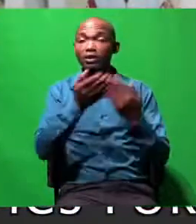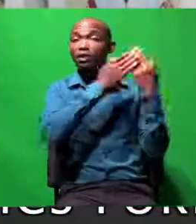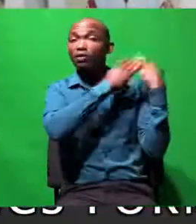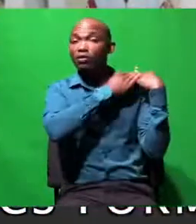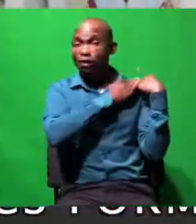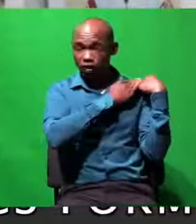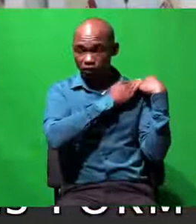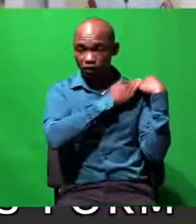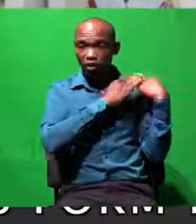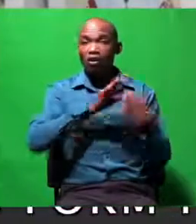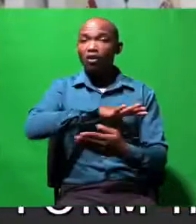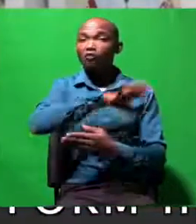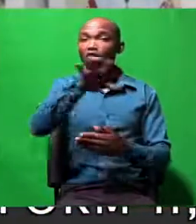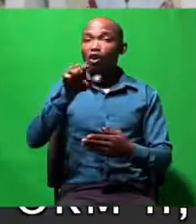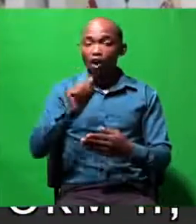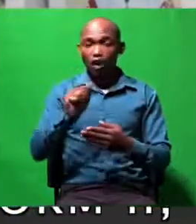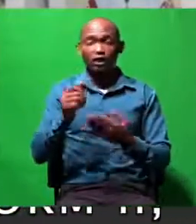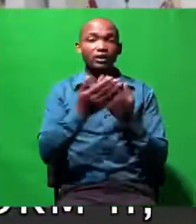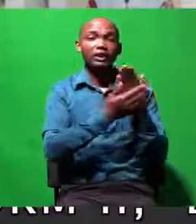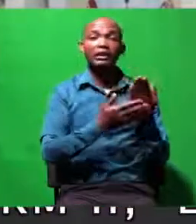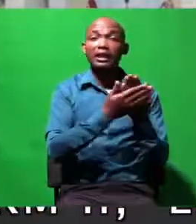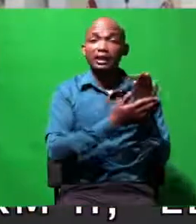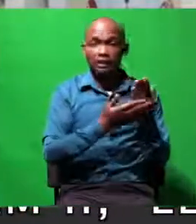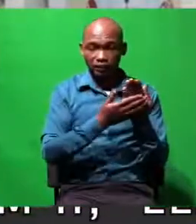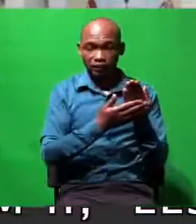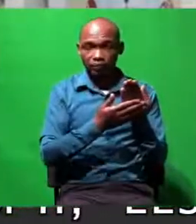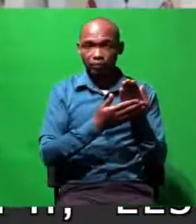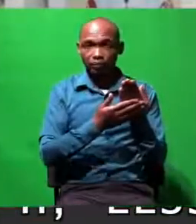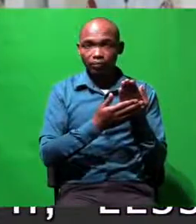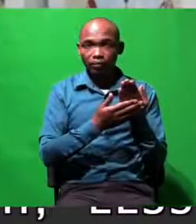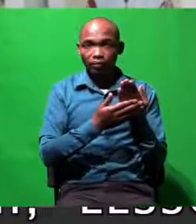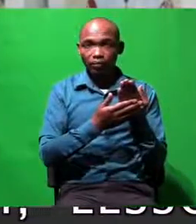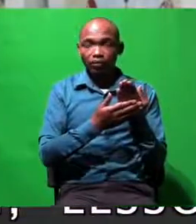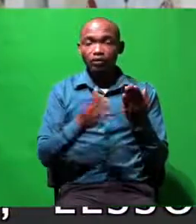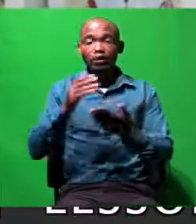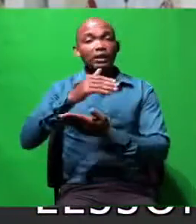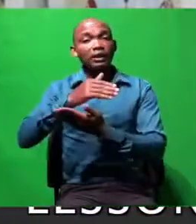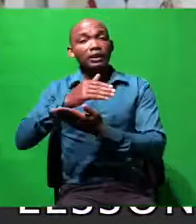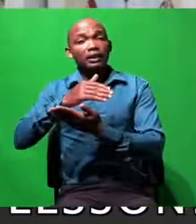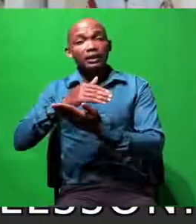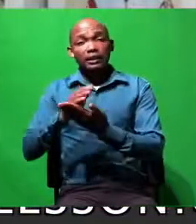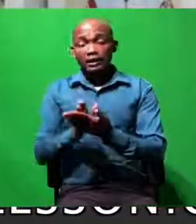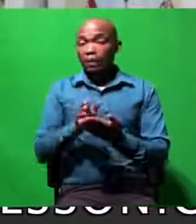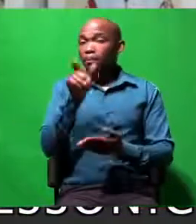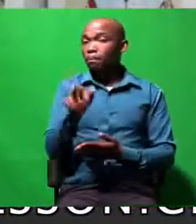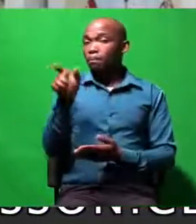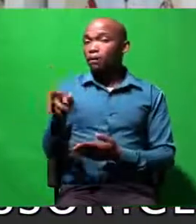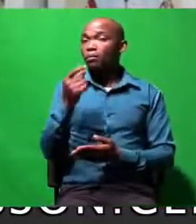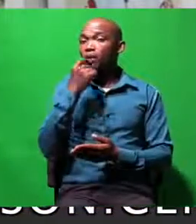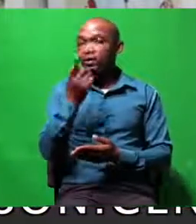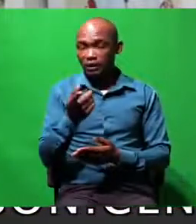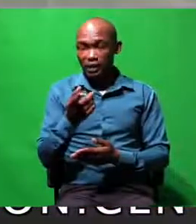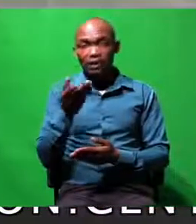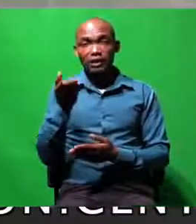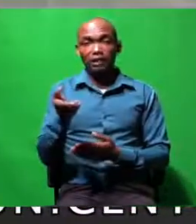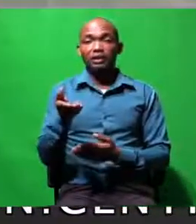authority of all the state. Therefore, some people say that the central government